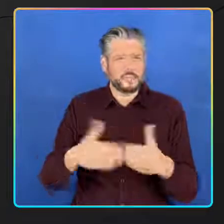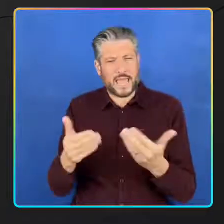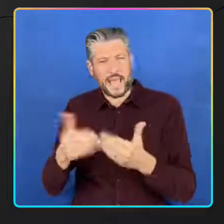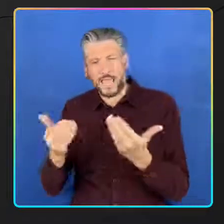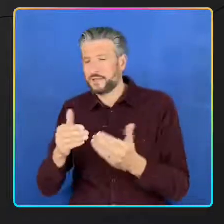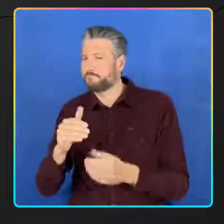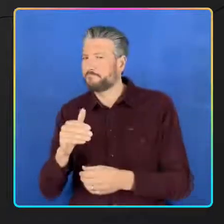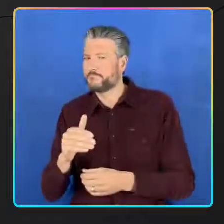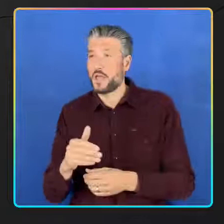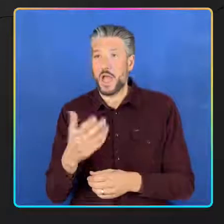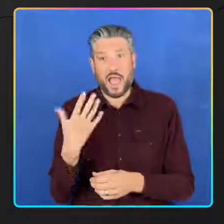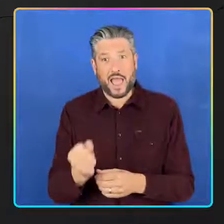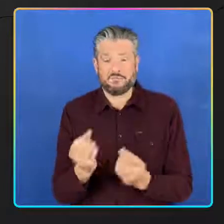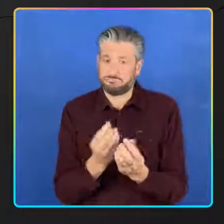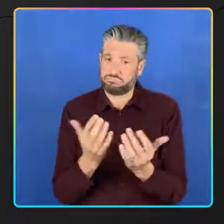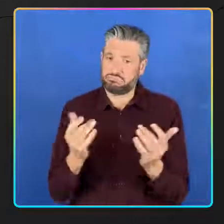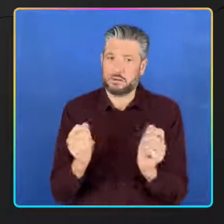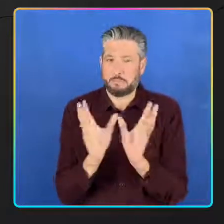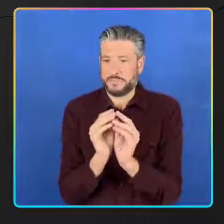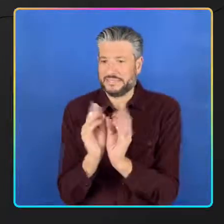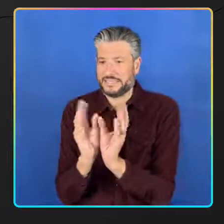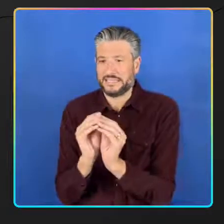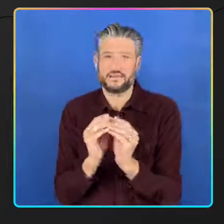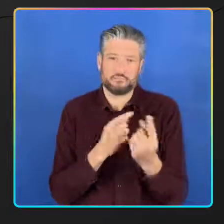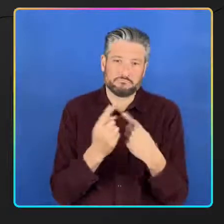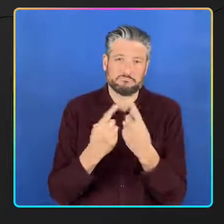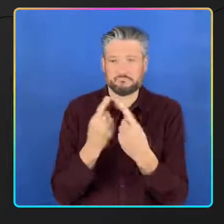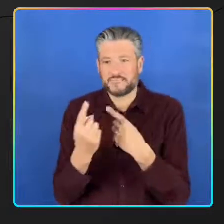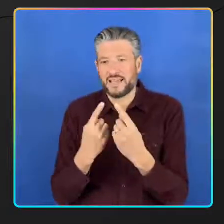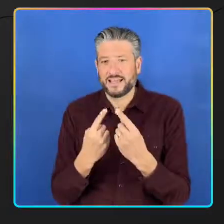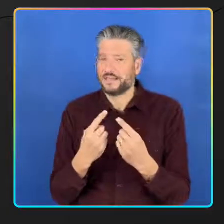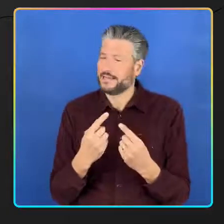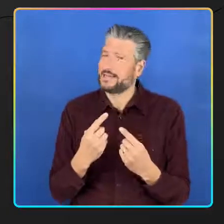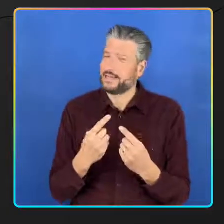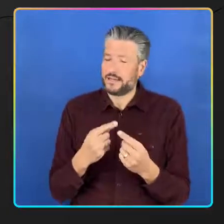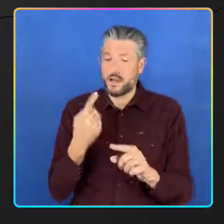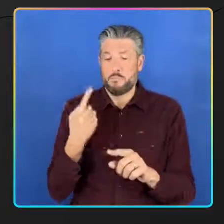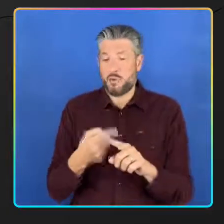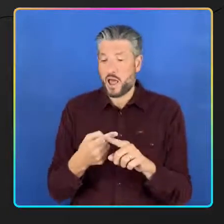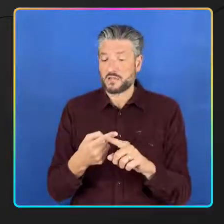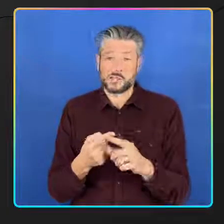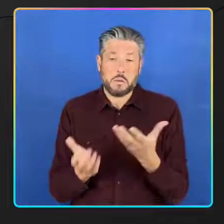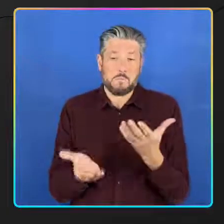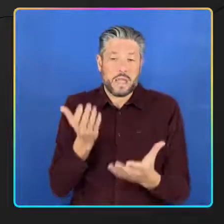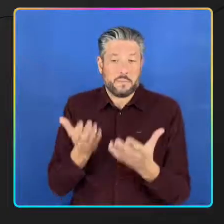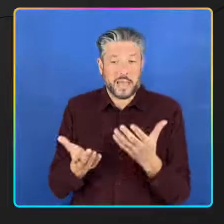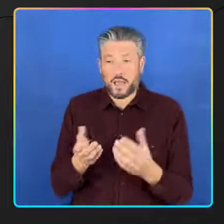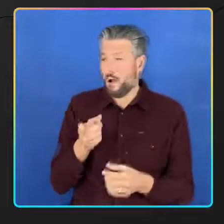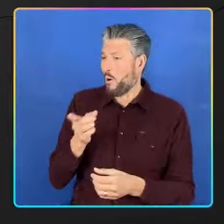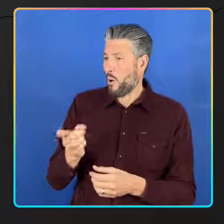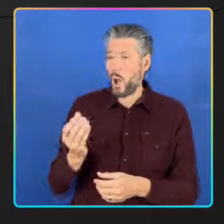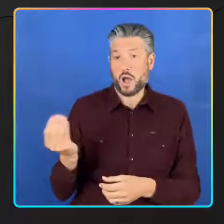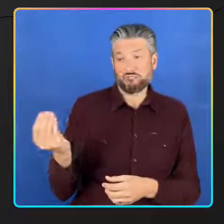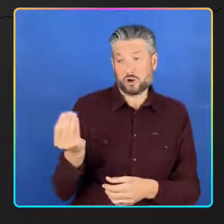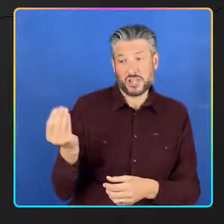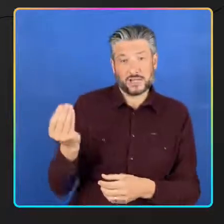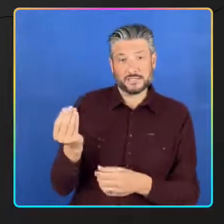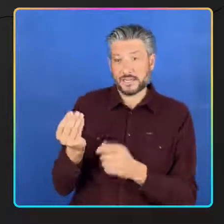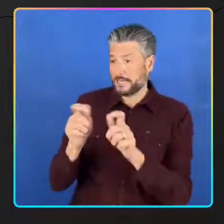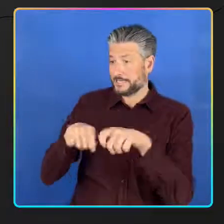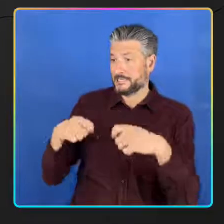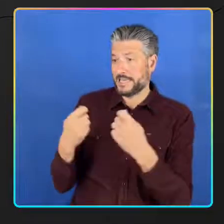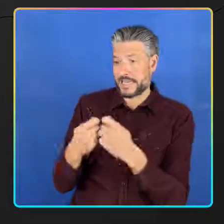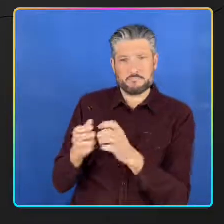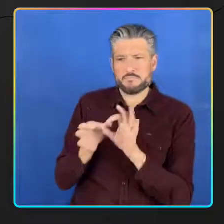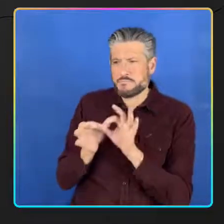let's say, for example, on a given day, I could be working with a product team. I could be trying some feature that